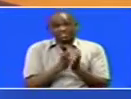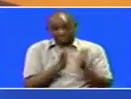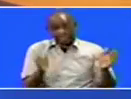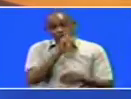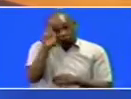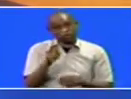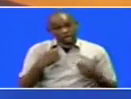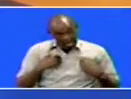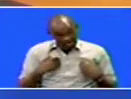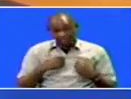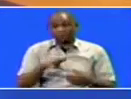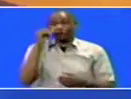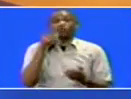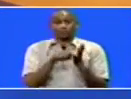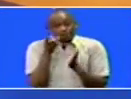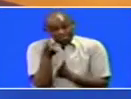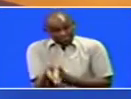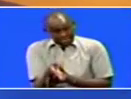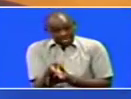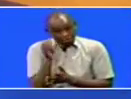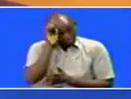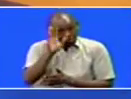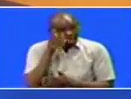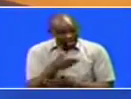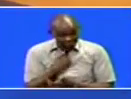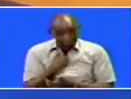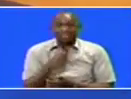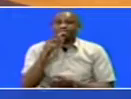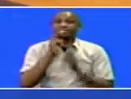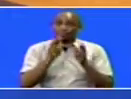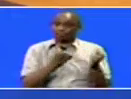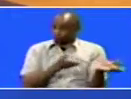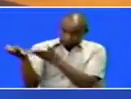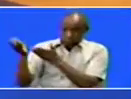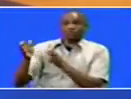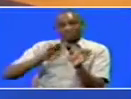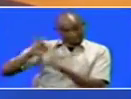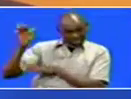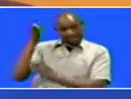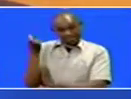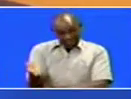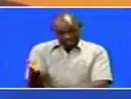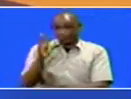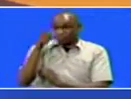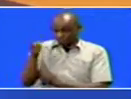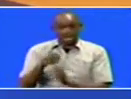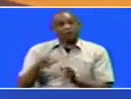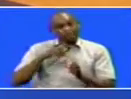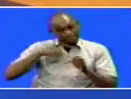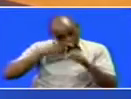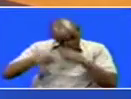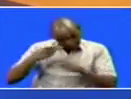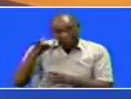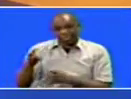has established or put an opinion forward in his report, it is brought to the assembly, and the assembly processes the